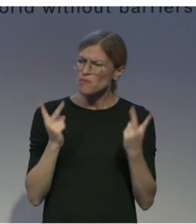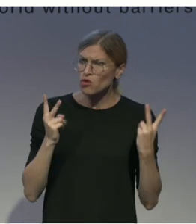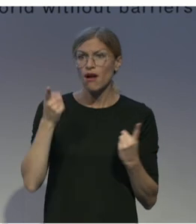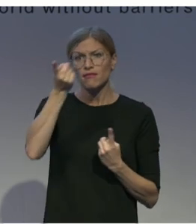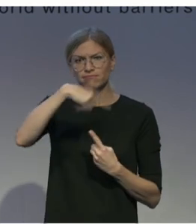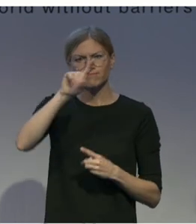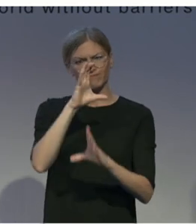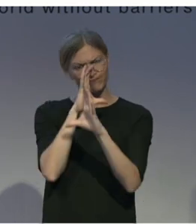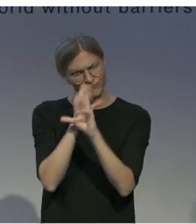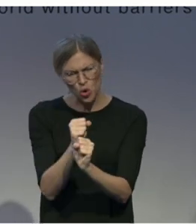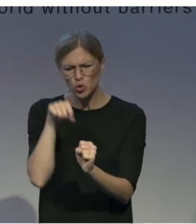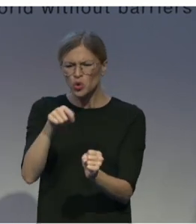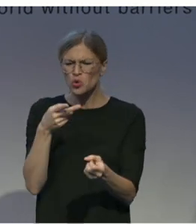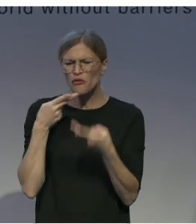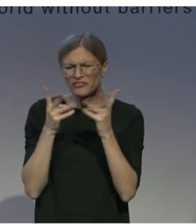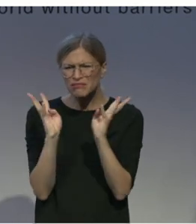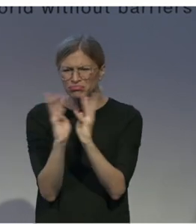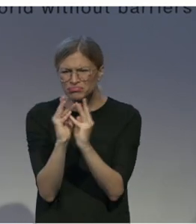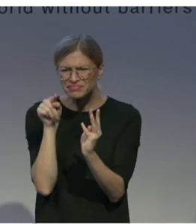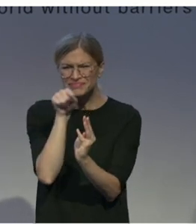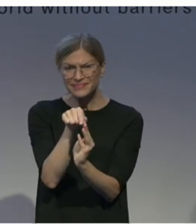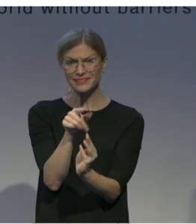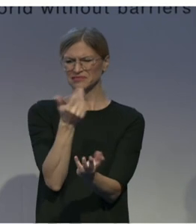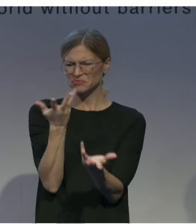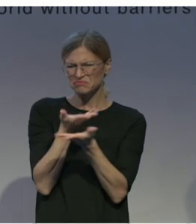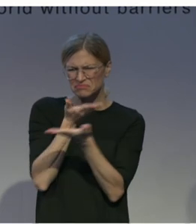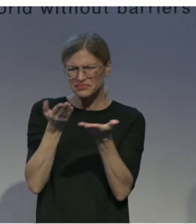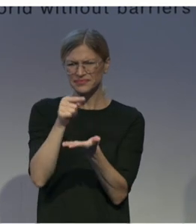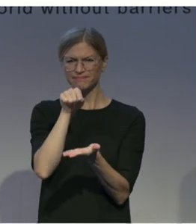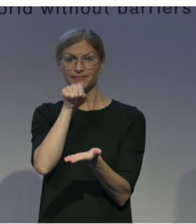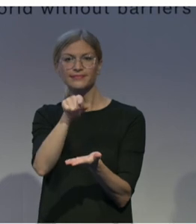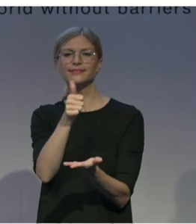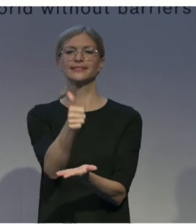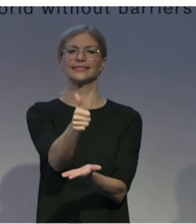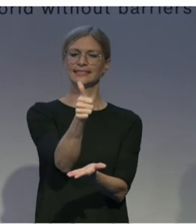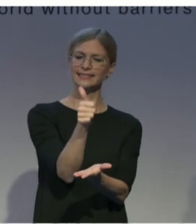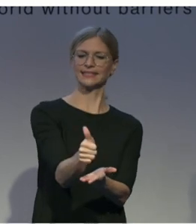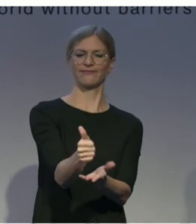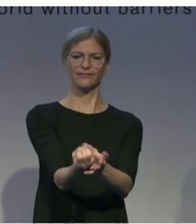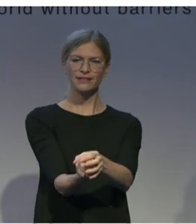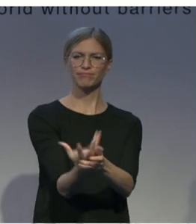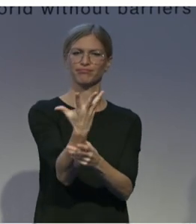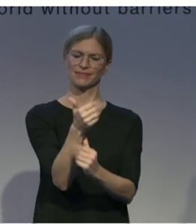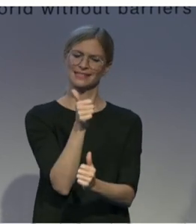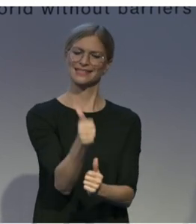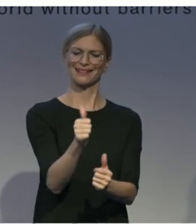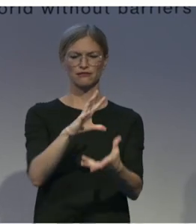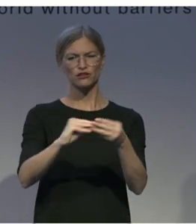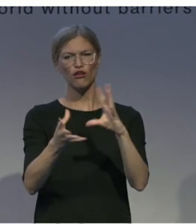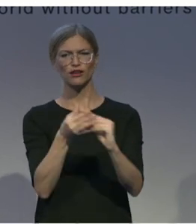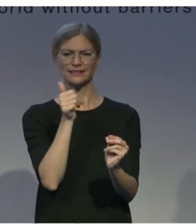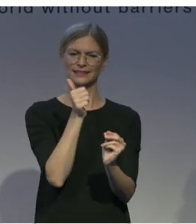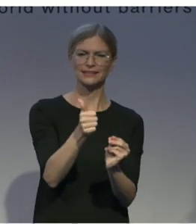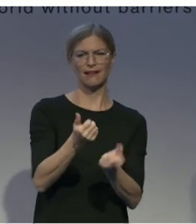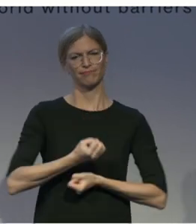conference is the self-representative and helping them to tell their story, helping them be ready to go up to Capitol Hill and talk